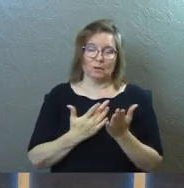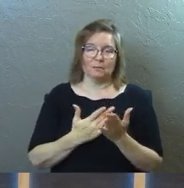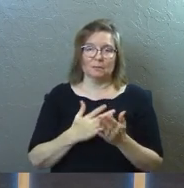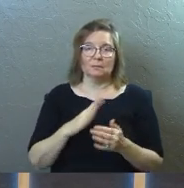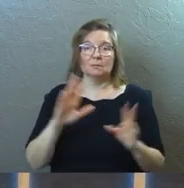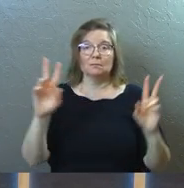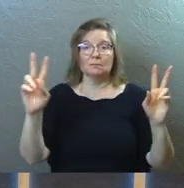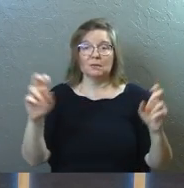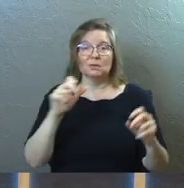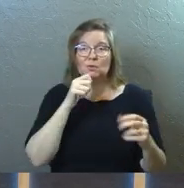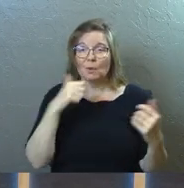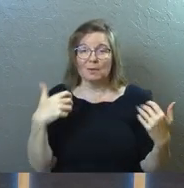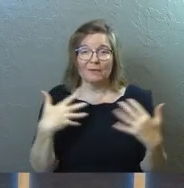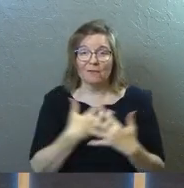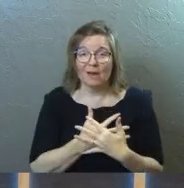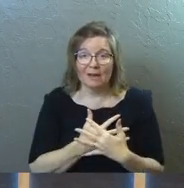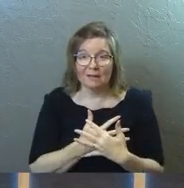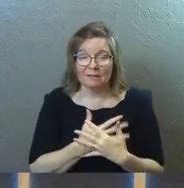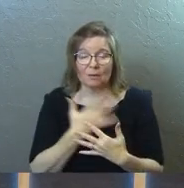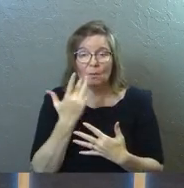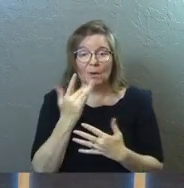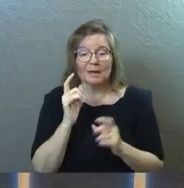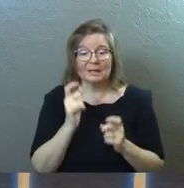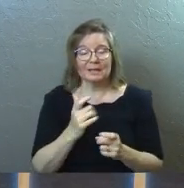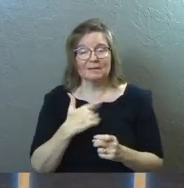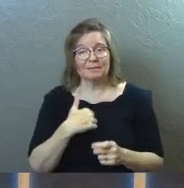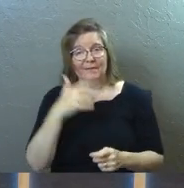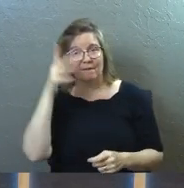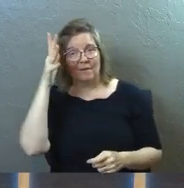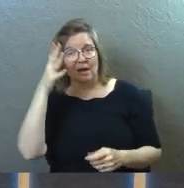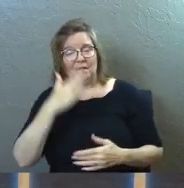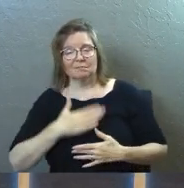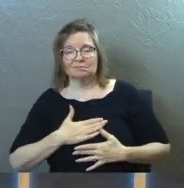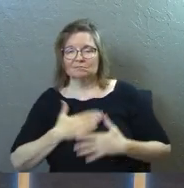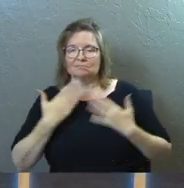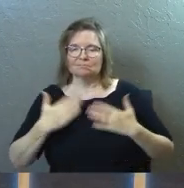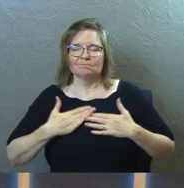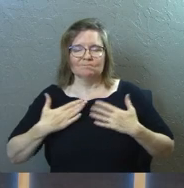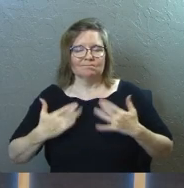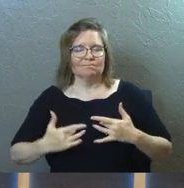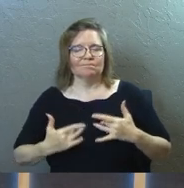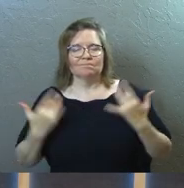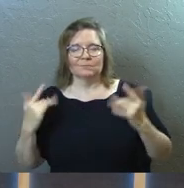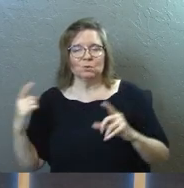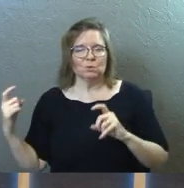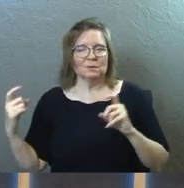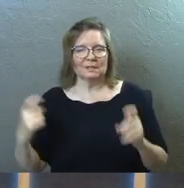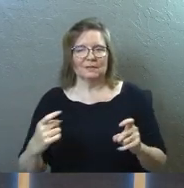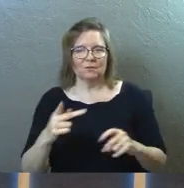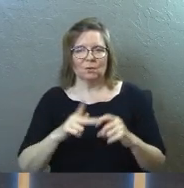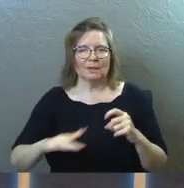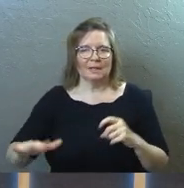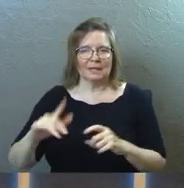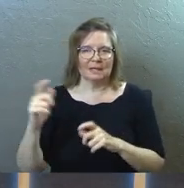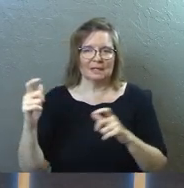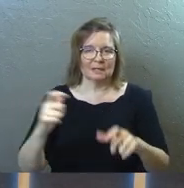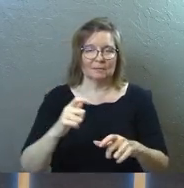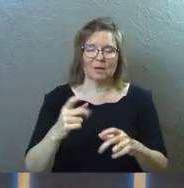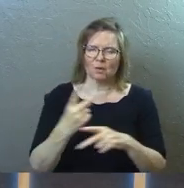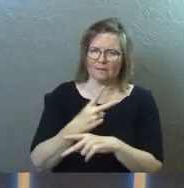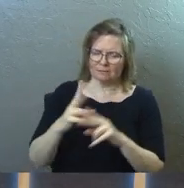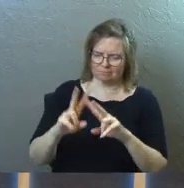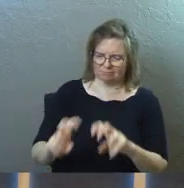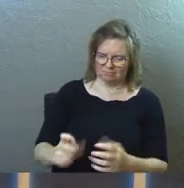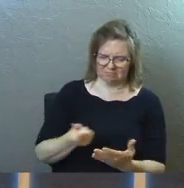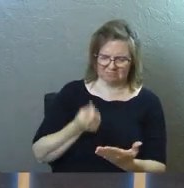don't be afraid, little flock, for it gives your Father great happiness to give you the kingdom. Now you got to unpack this